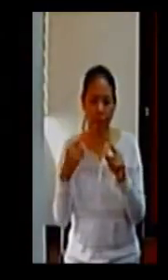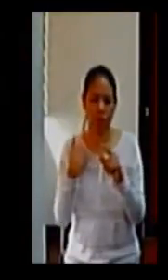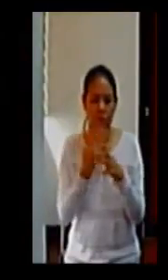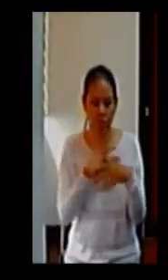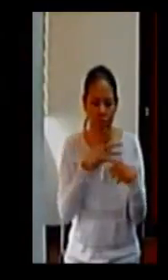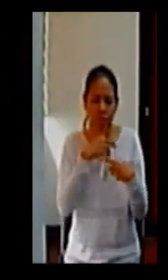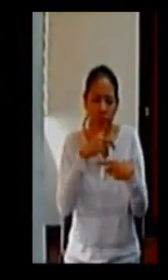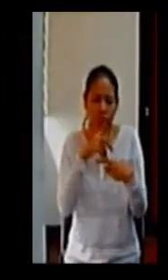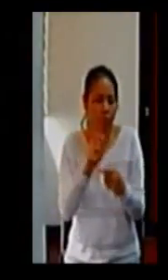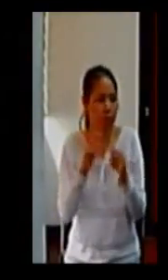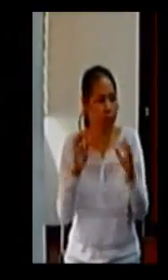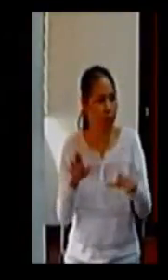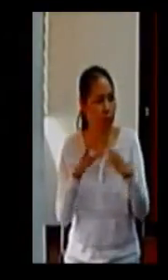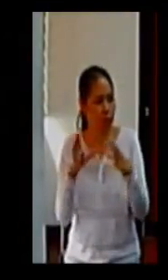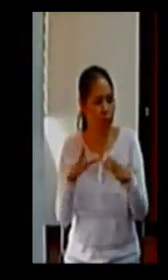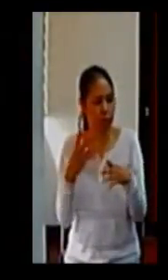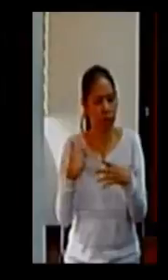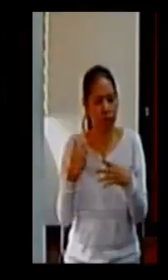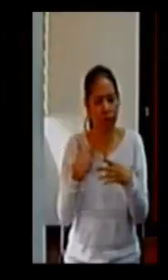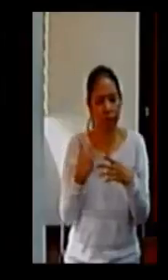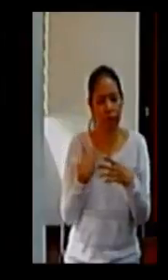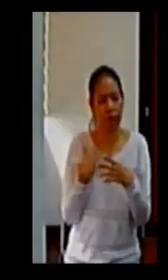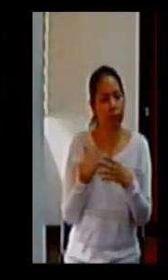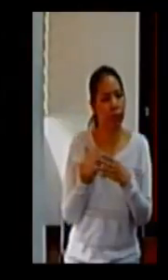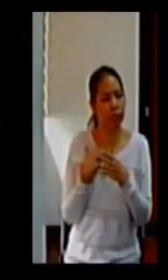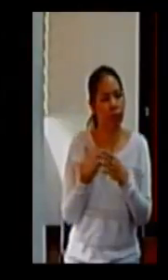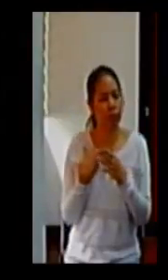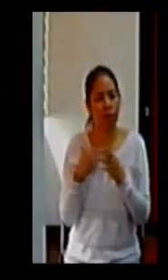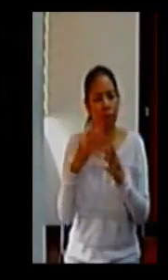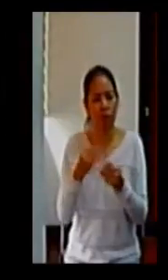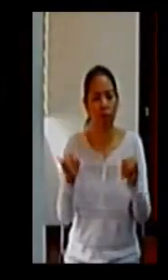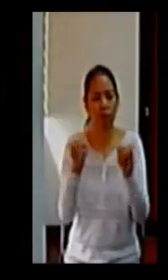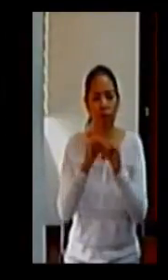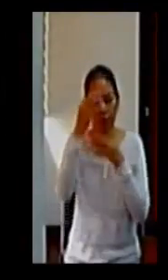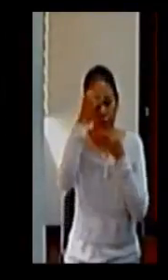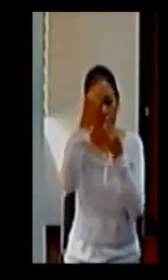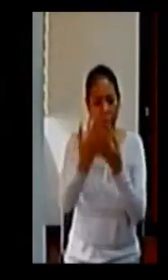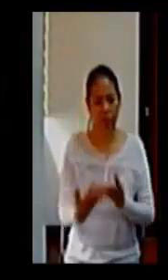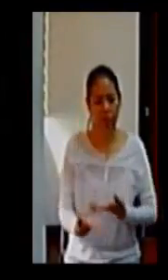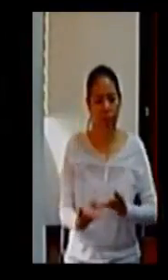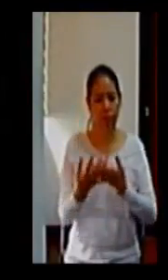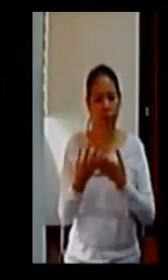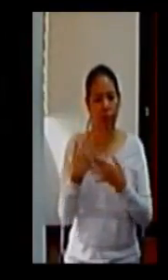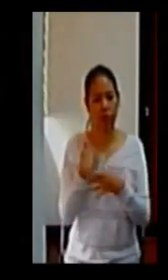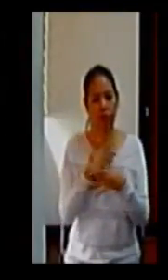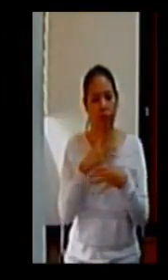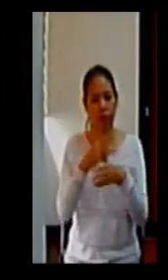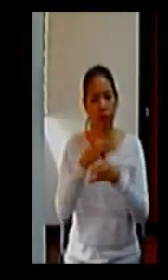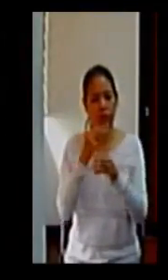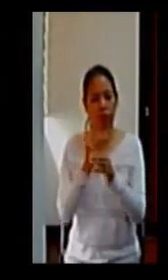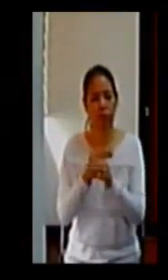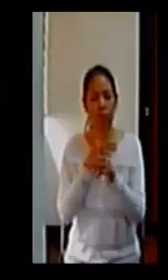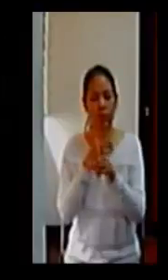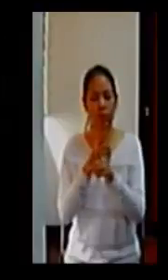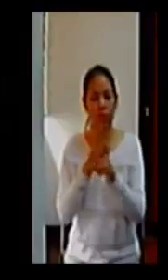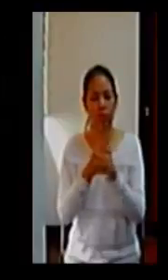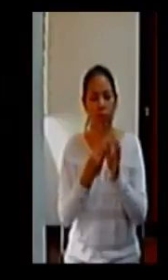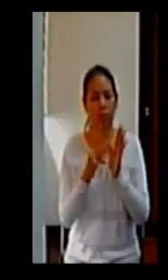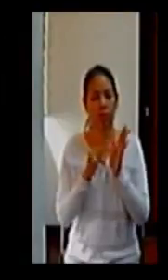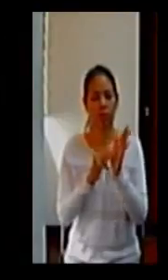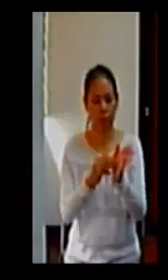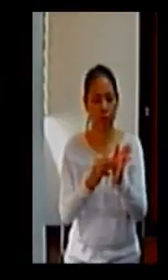Your Honors, to secure as much as we can those important information. And we will make the appropriate manifestations